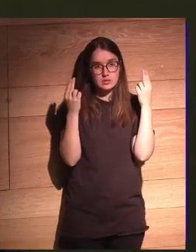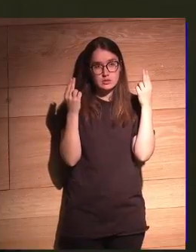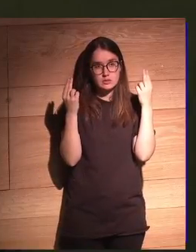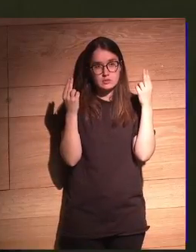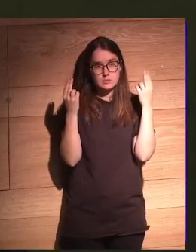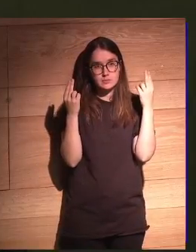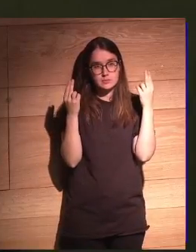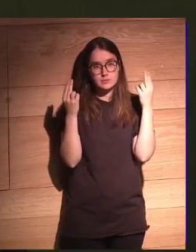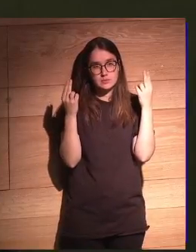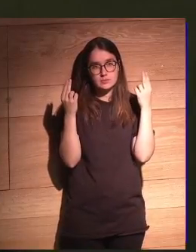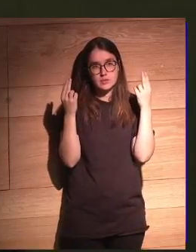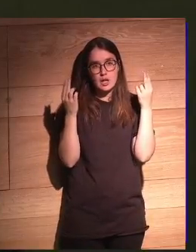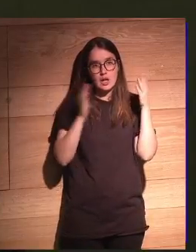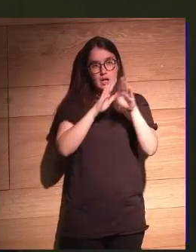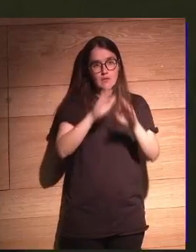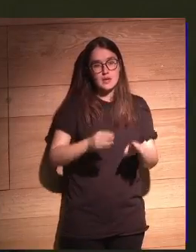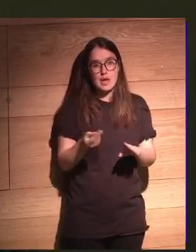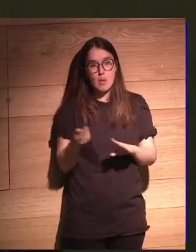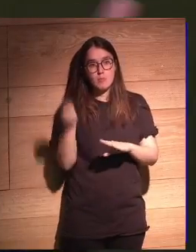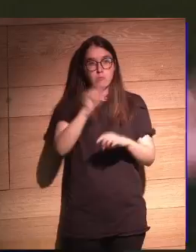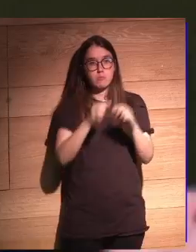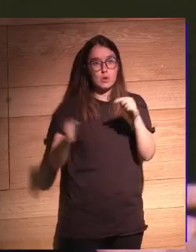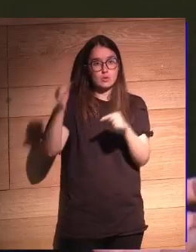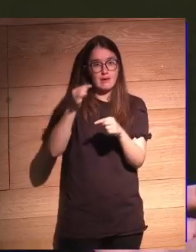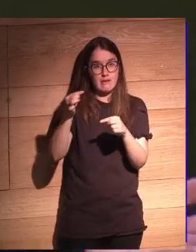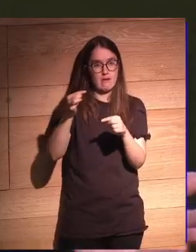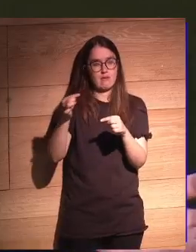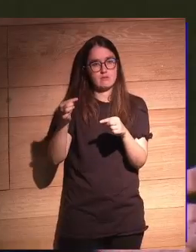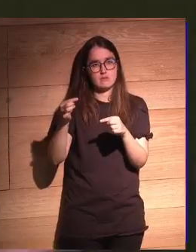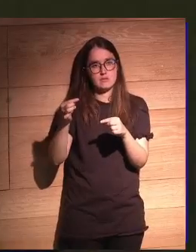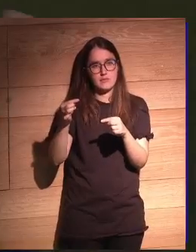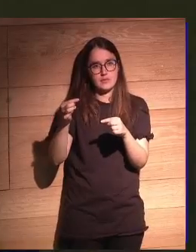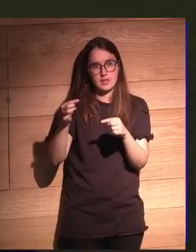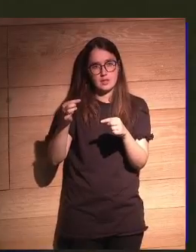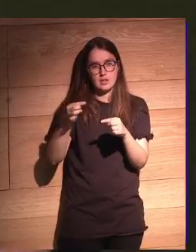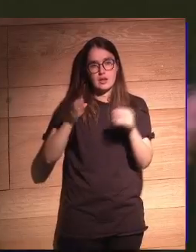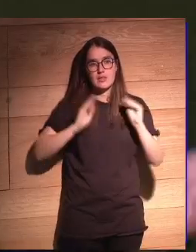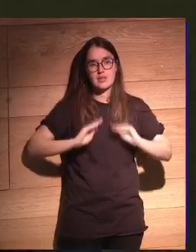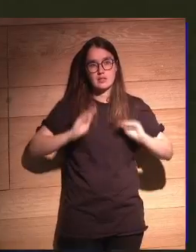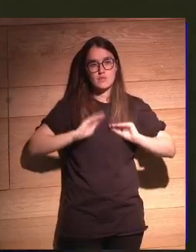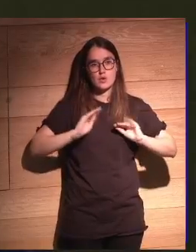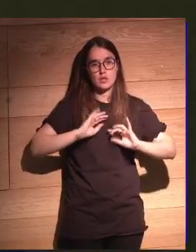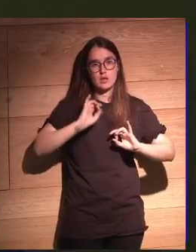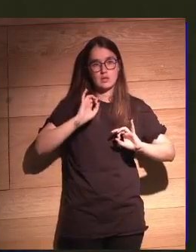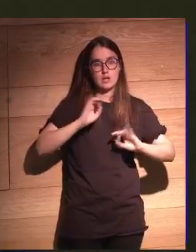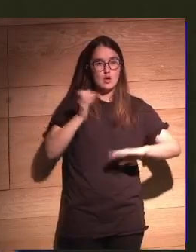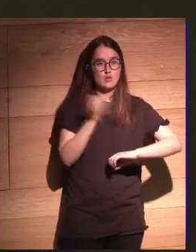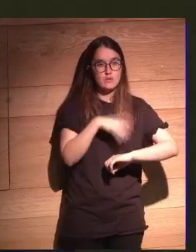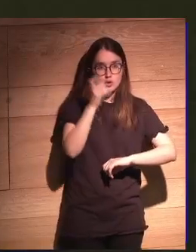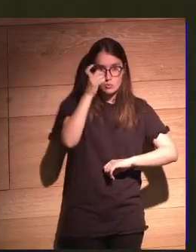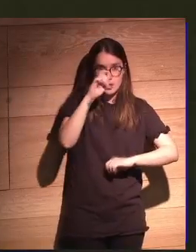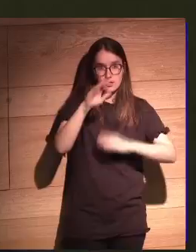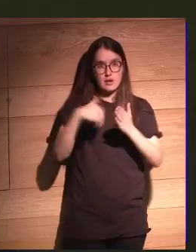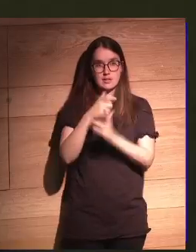investments do not end becoming an overvalue that is